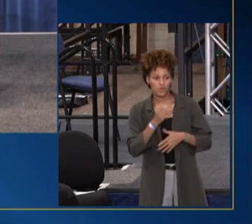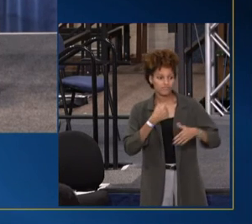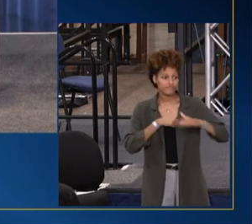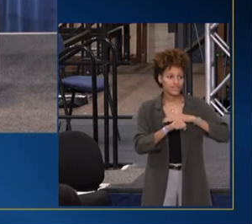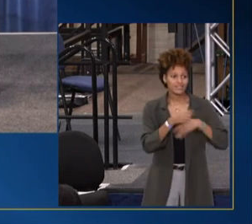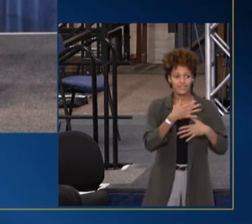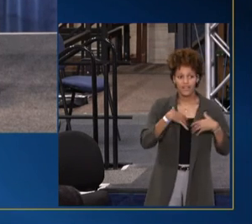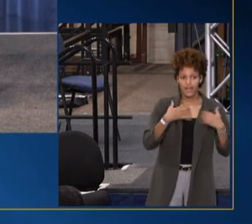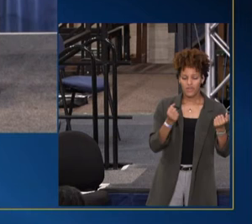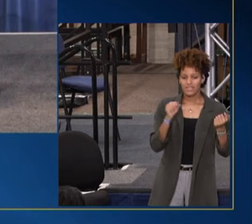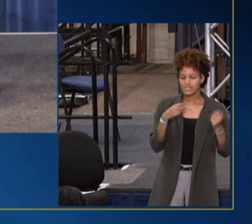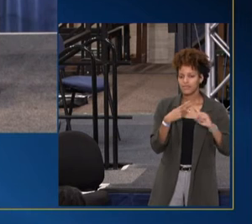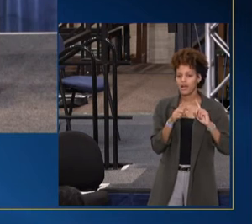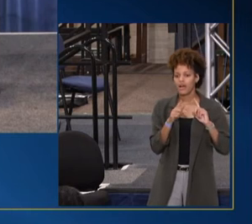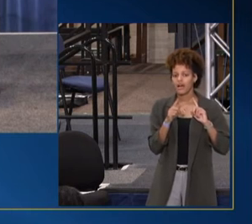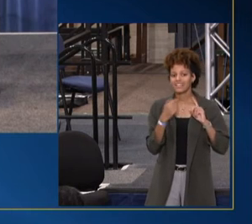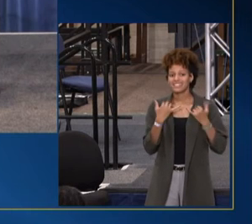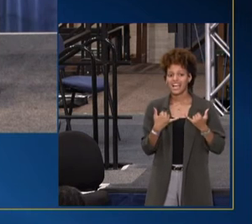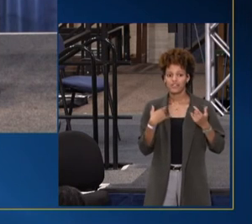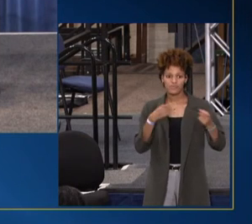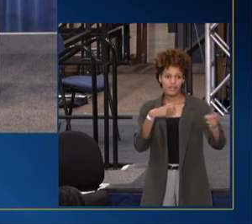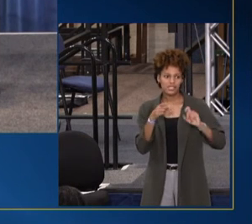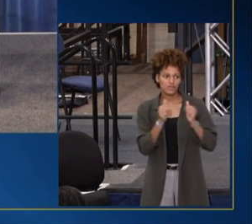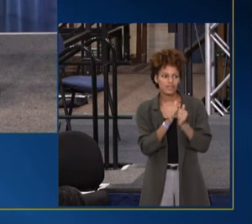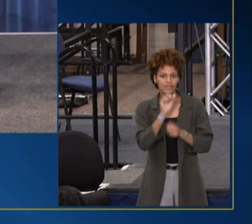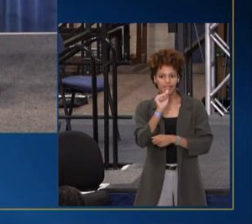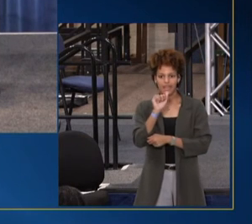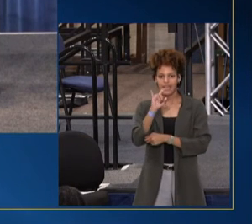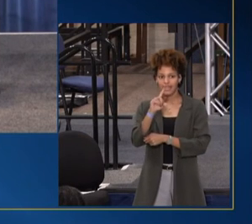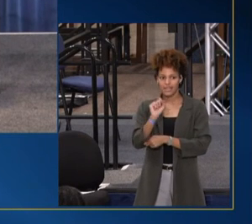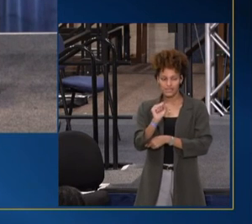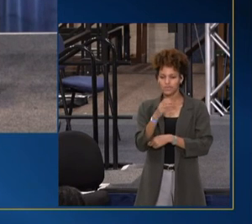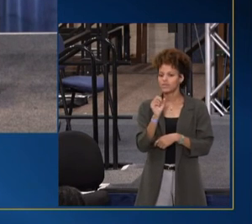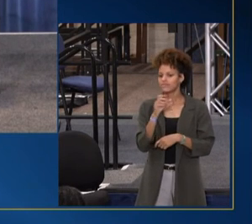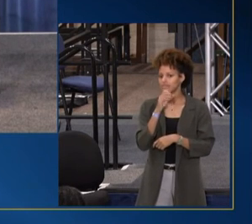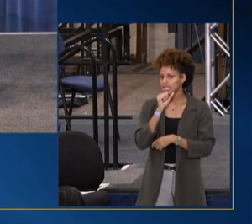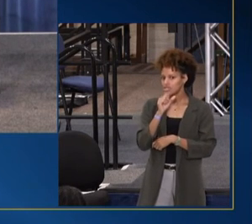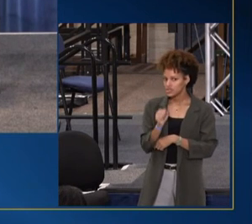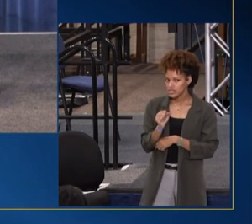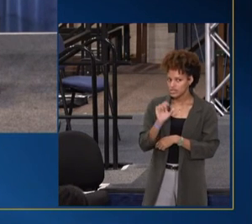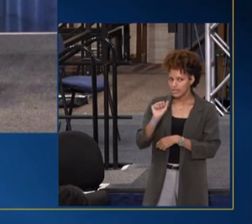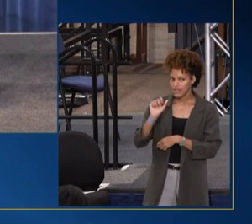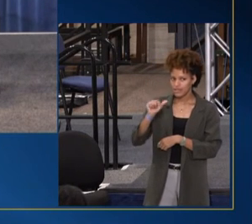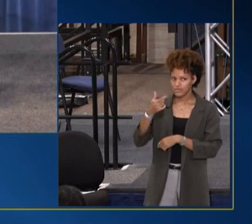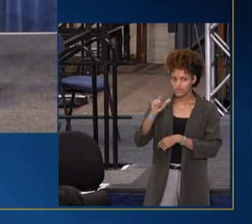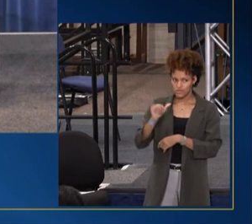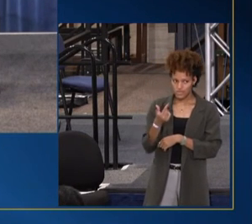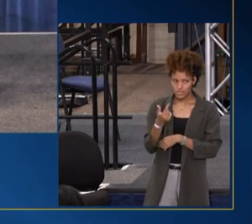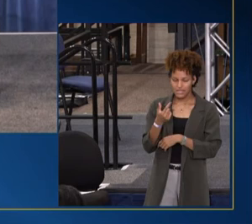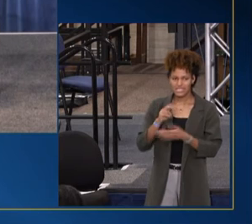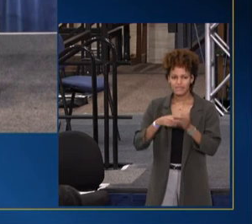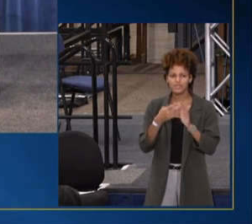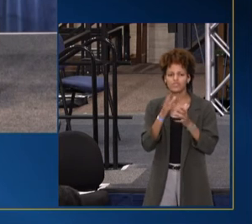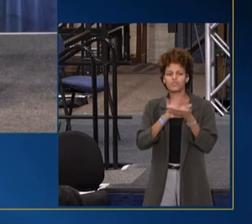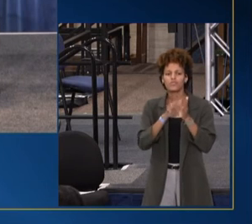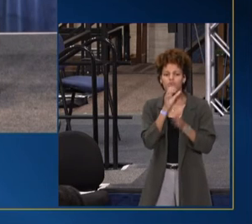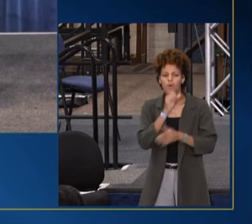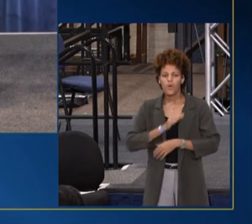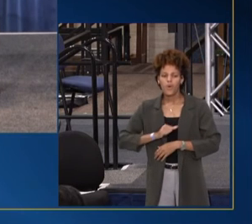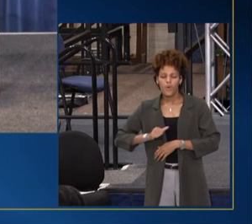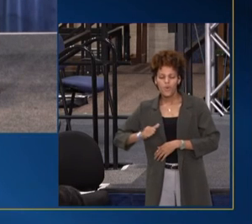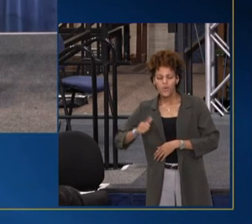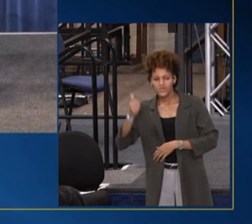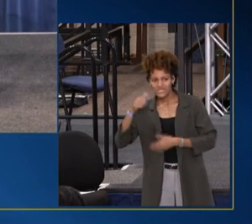health. Now we're dealing with age, issues of aging, and, you know, what does it mean to grow old in America,